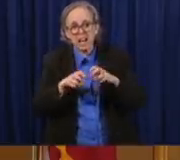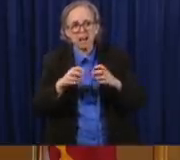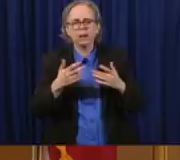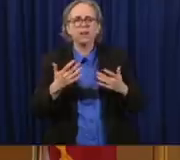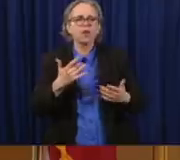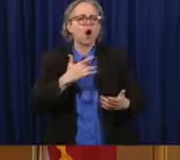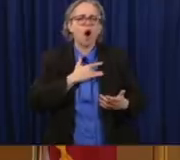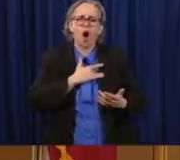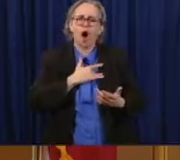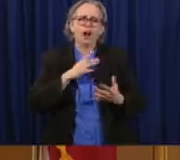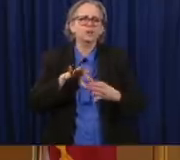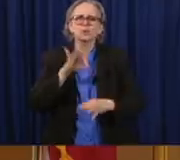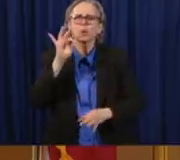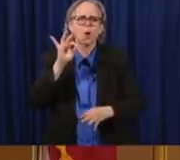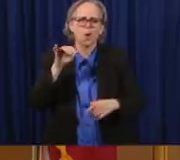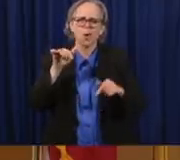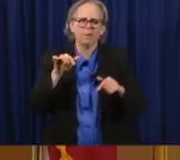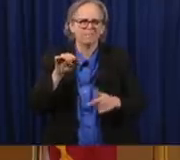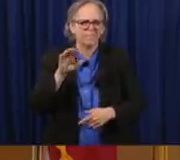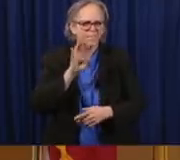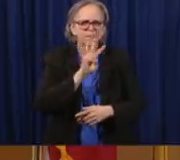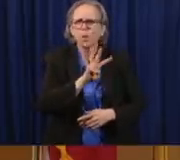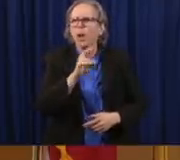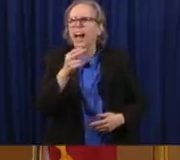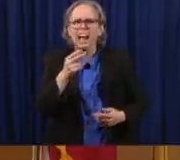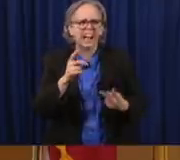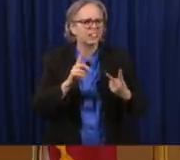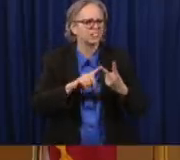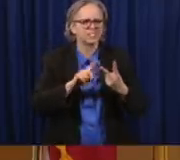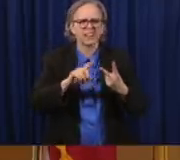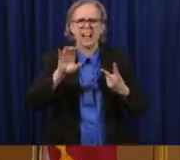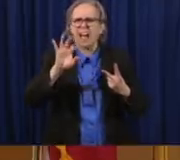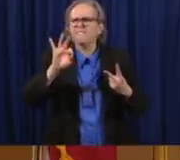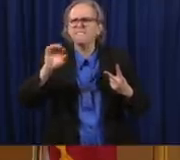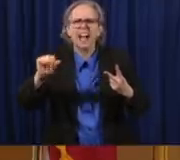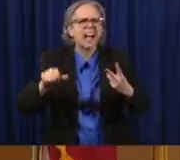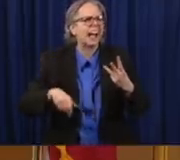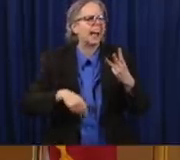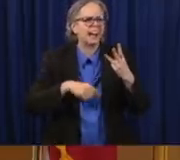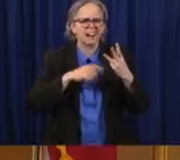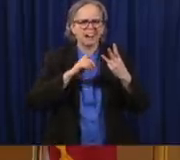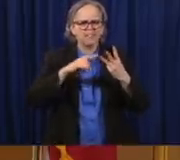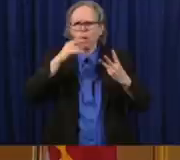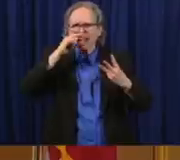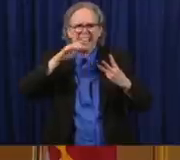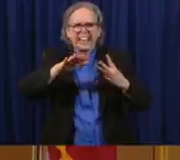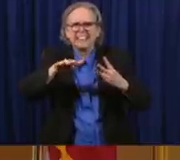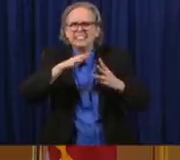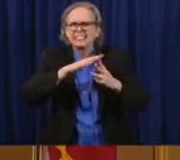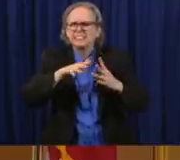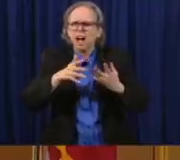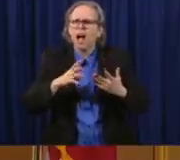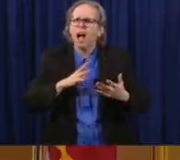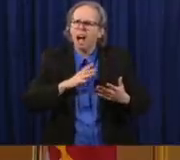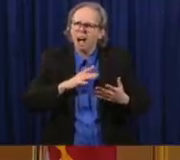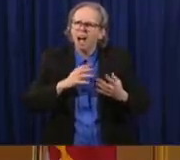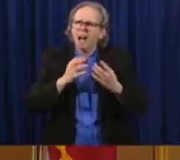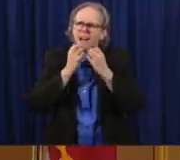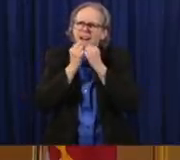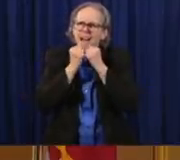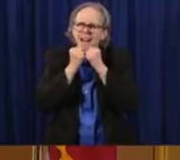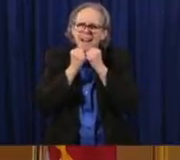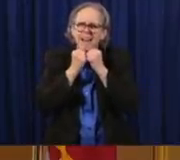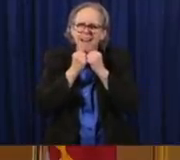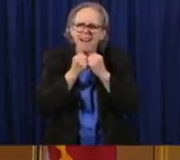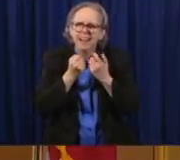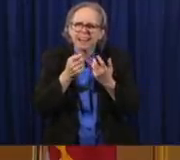4-H, FFA, it's kids. And the thought that kids are not going to wouldn't be able to take their lambs